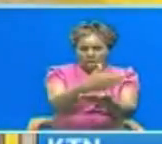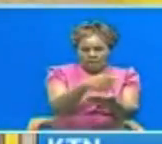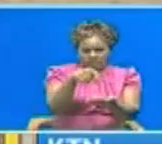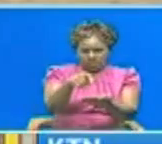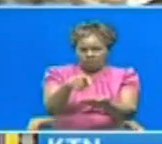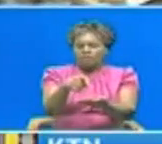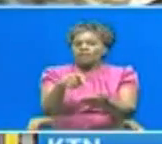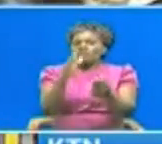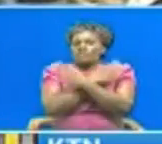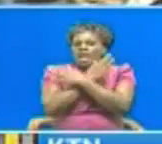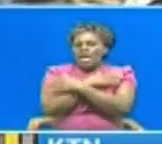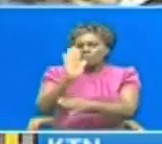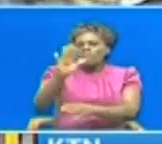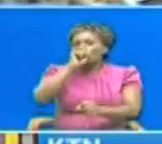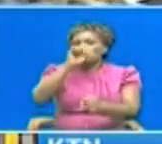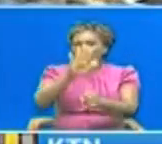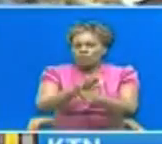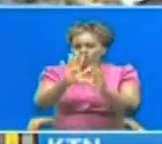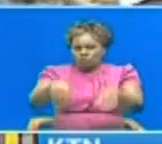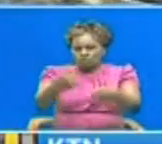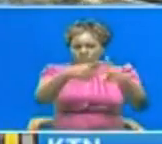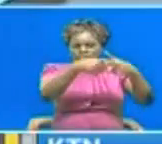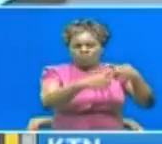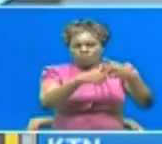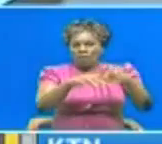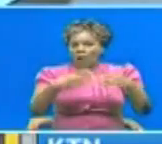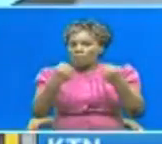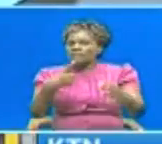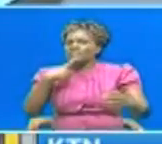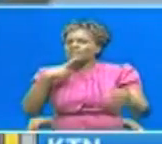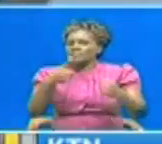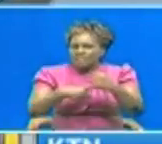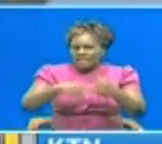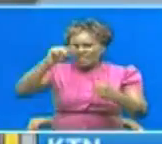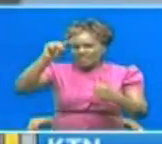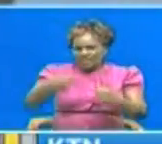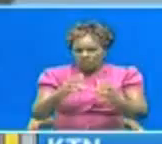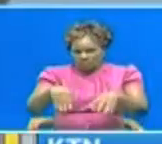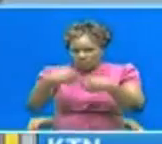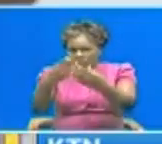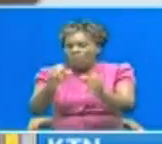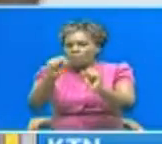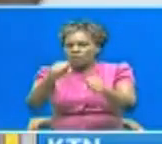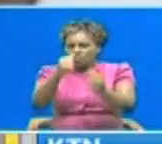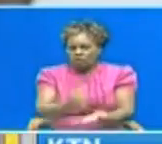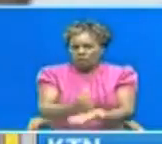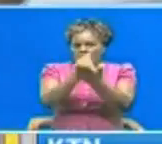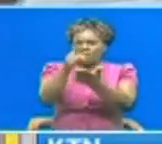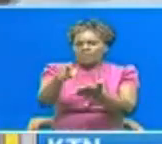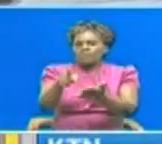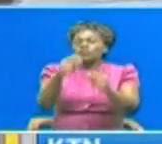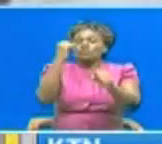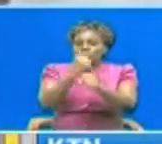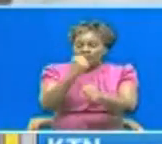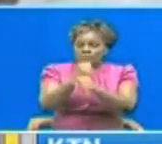drone. A friend of his has promised to donate an engine worth 600,000 shillings, a donation which he believes will kickstart him to making a